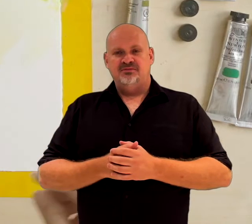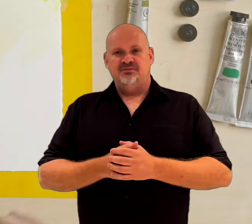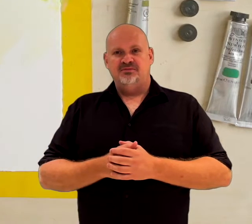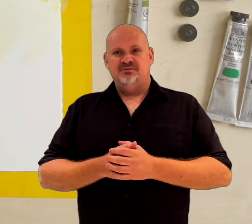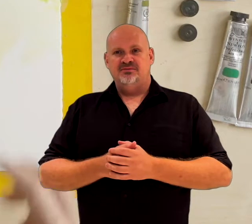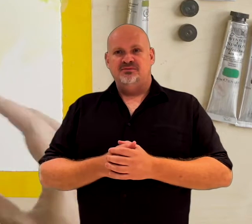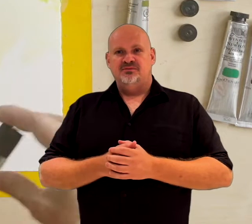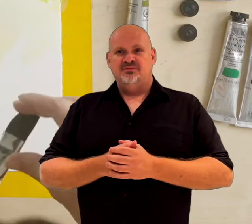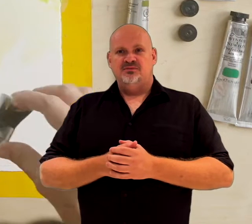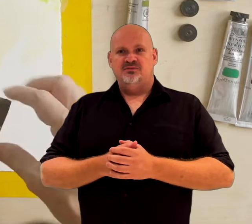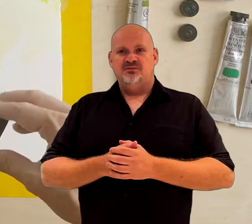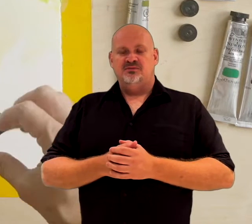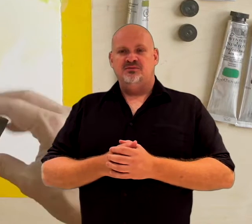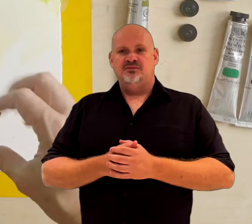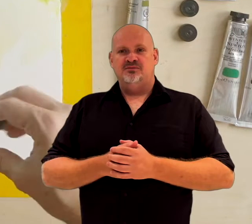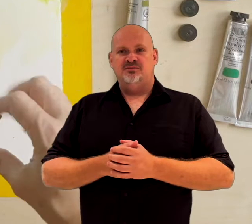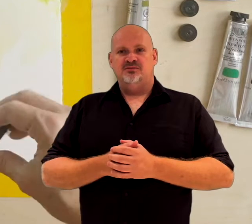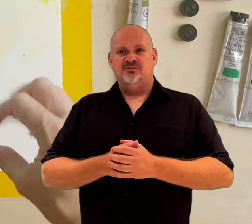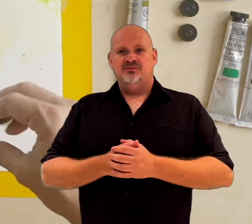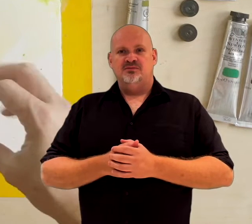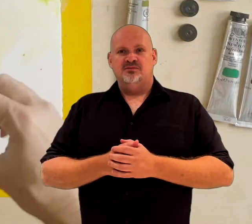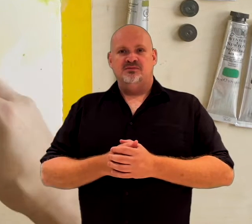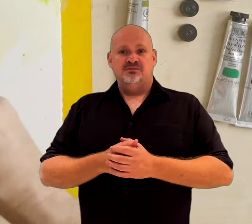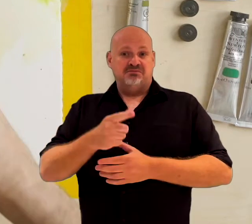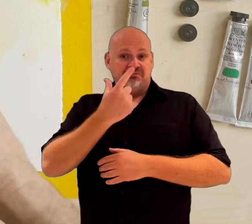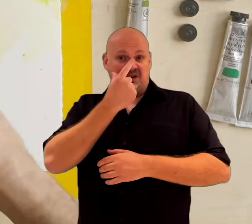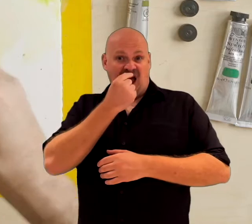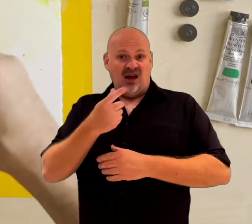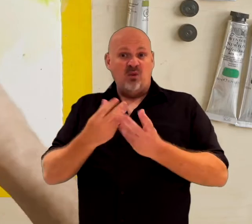A thing you could do with brushes is you can kind of go like,